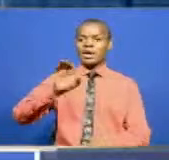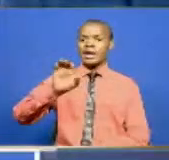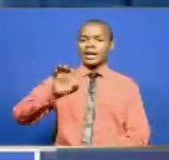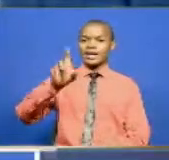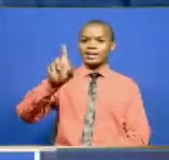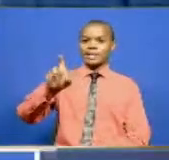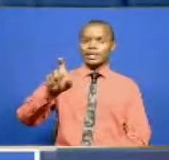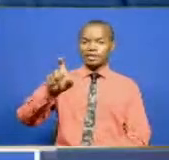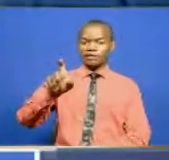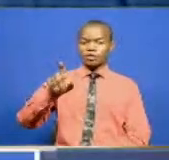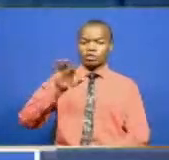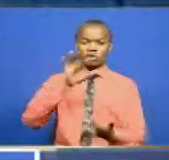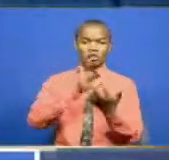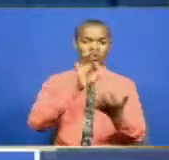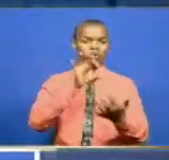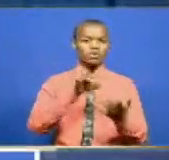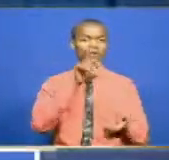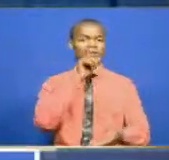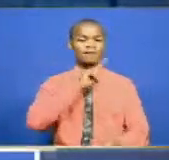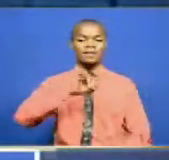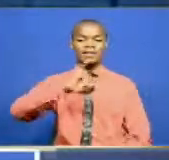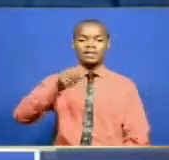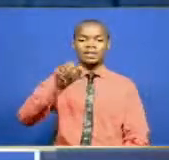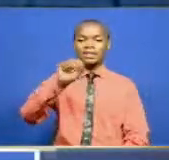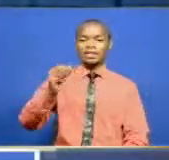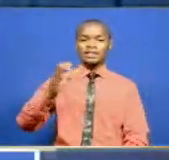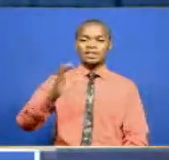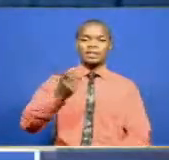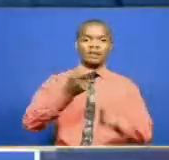appointees in the JSC from 4 to 5.